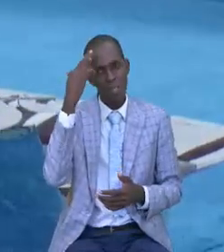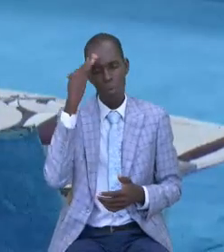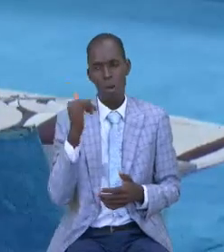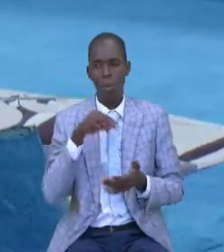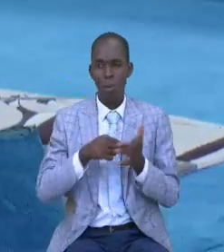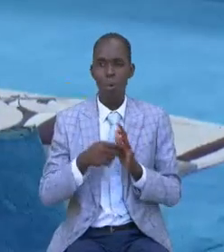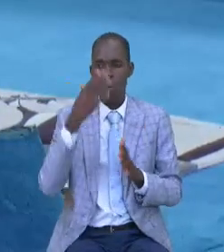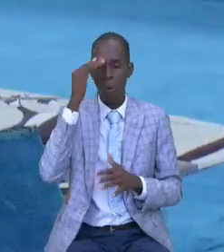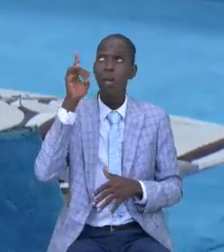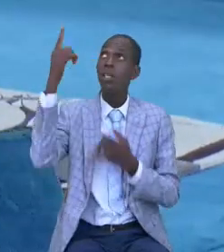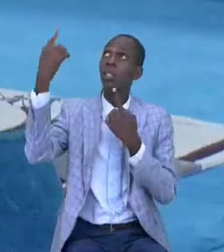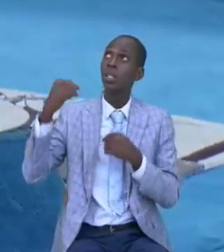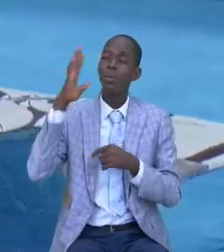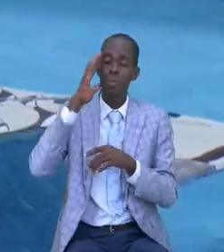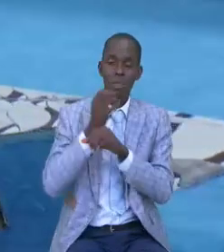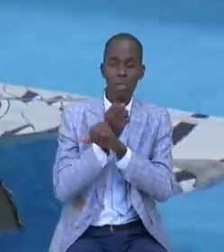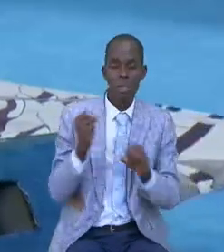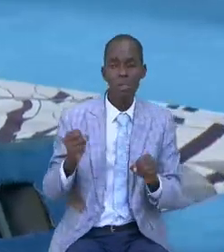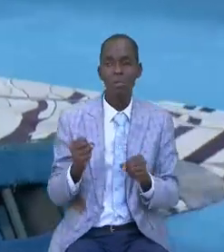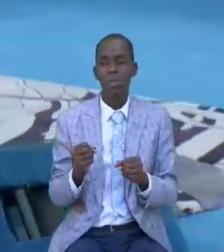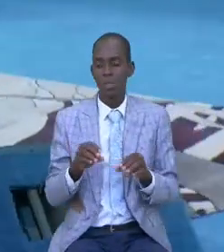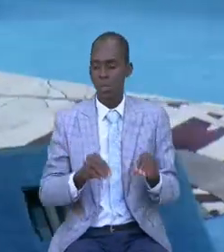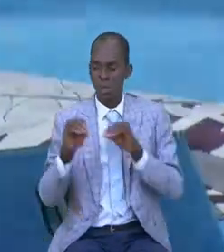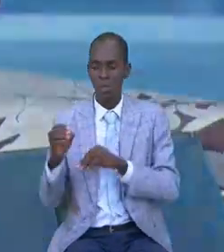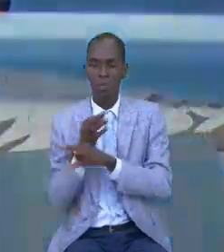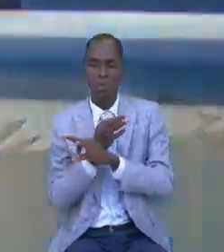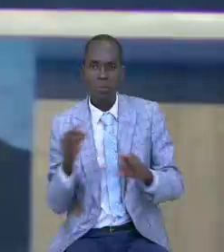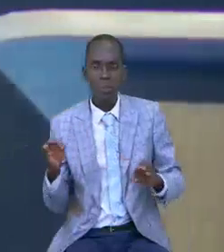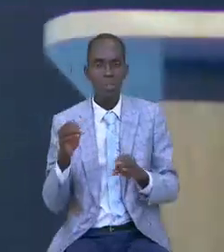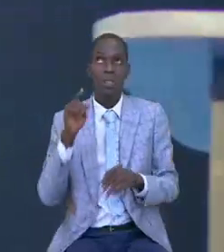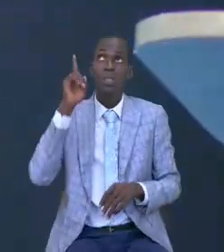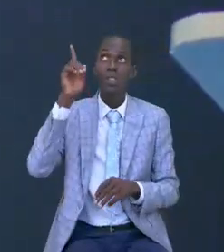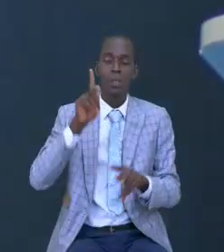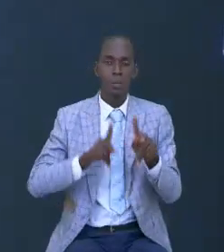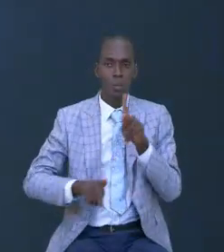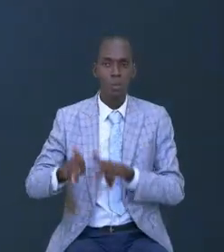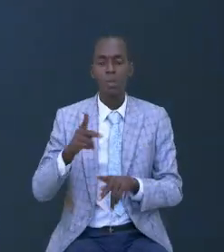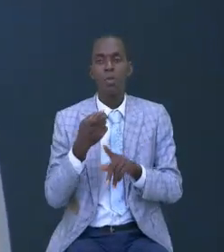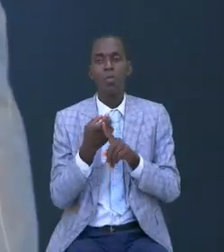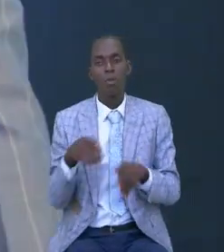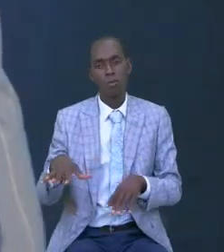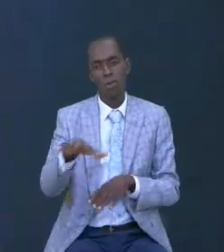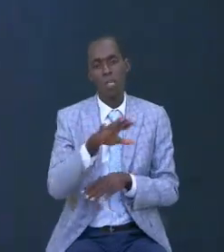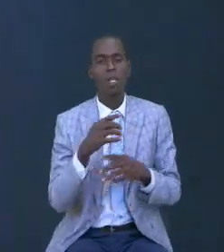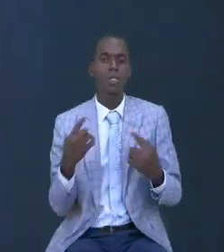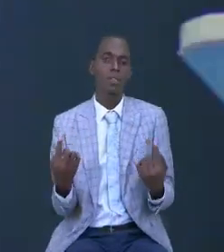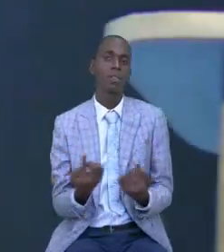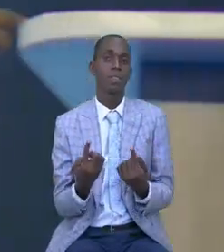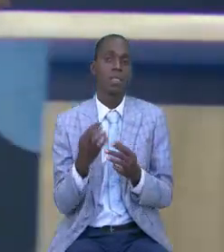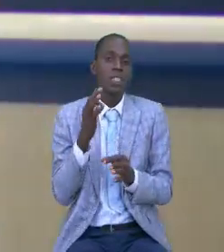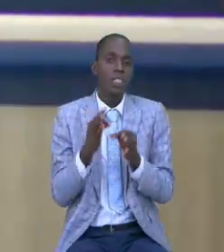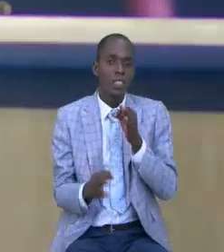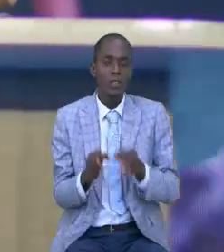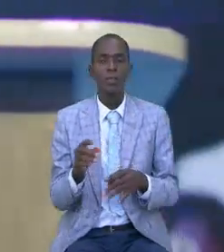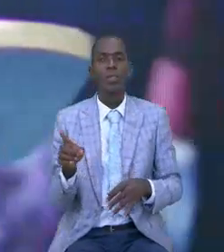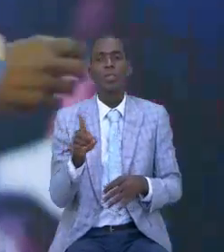shall deliver, he shall rescue, he shall set free his people from their sins. If you had